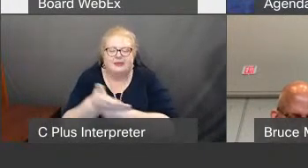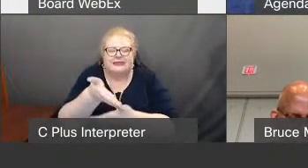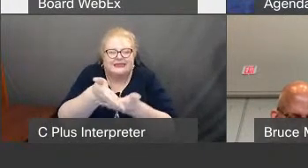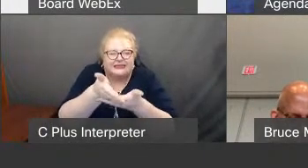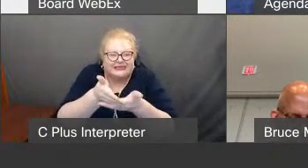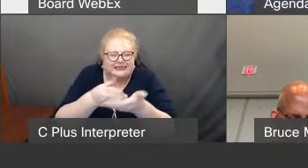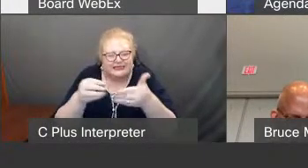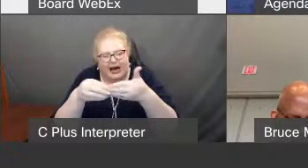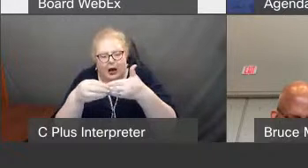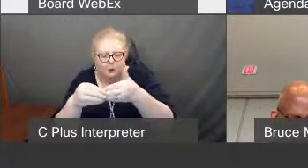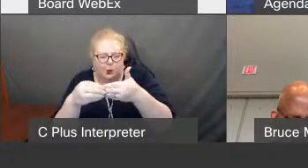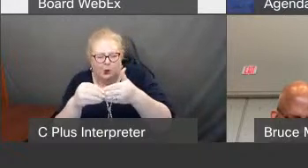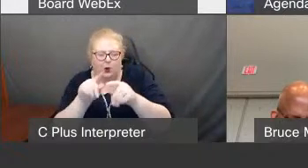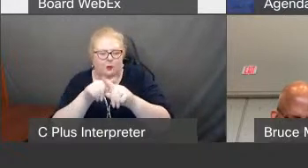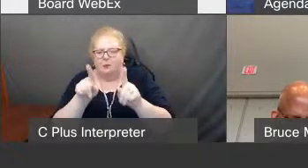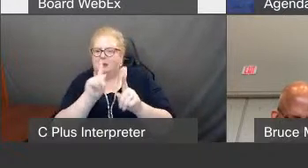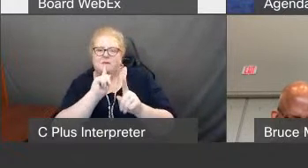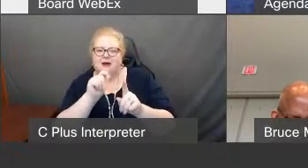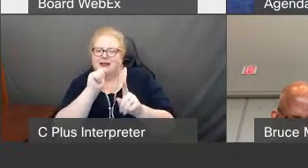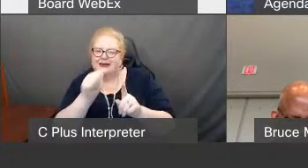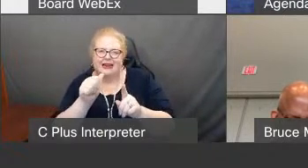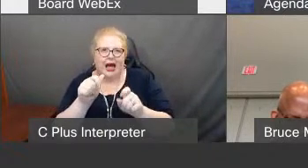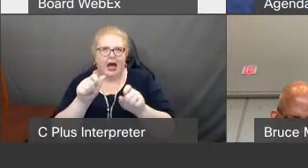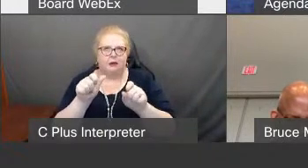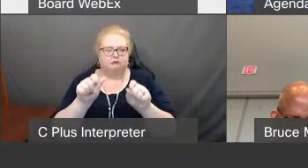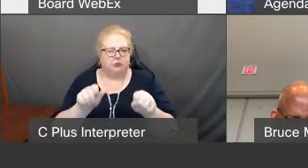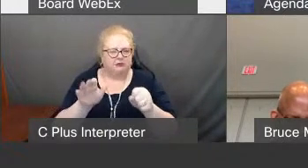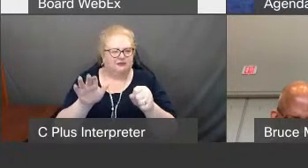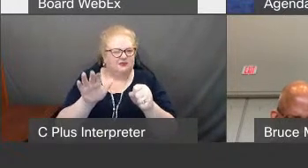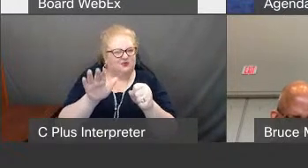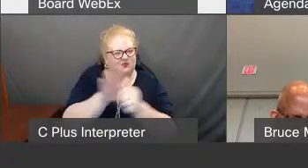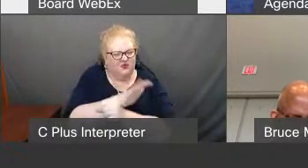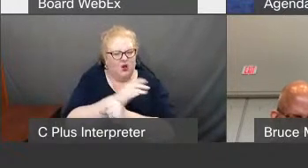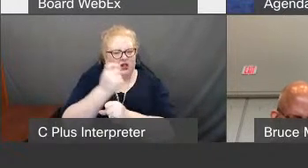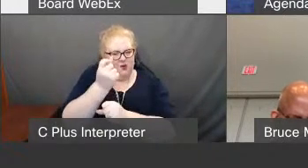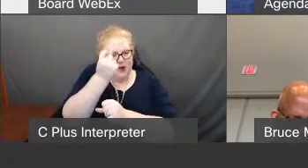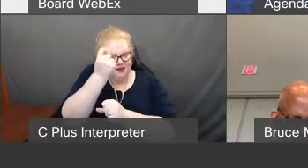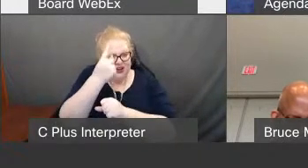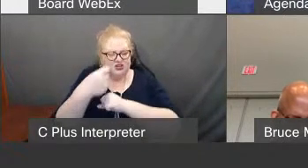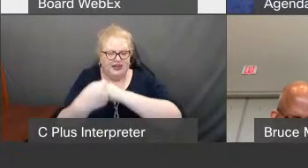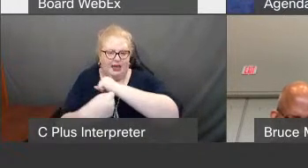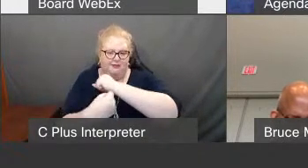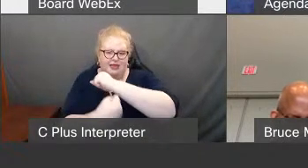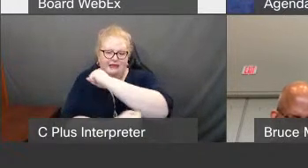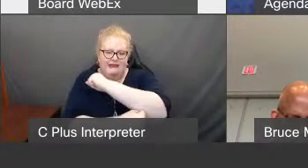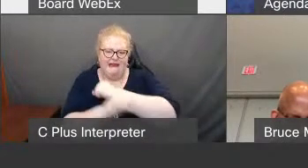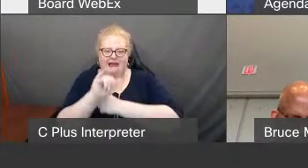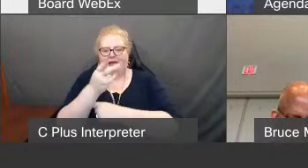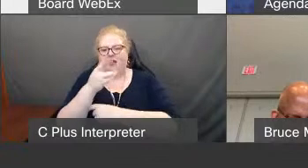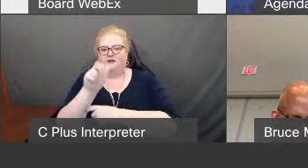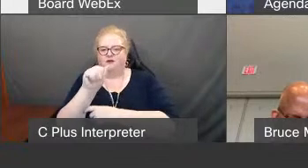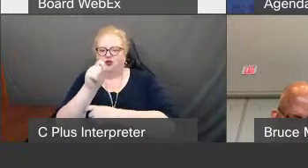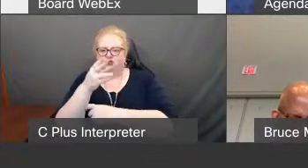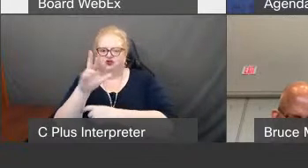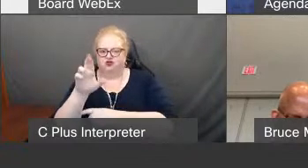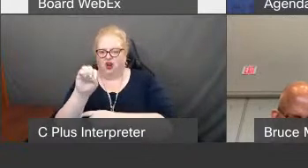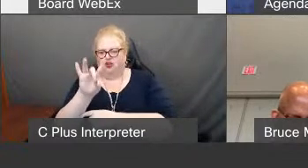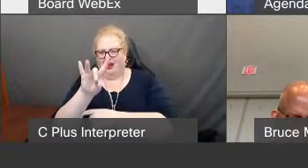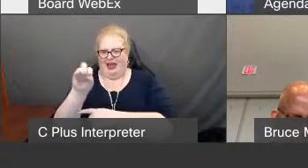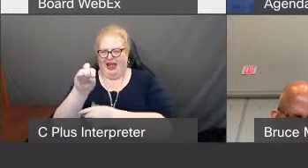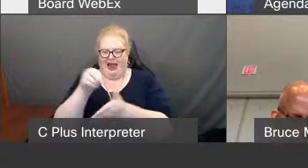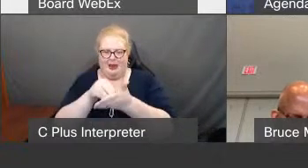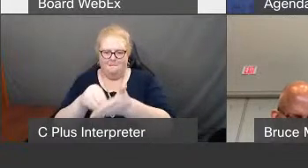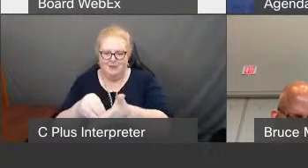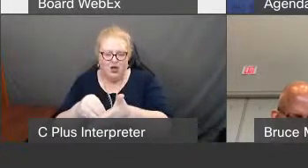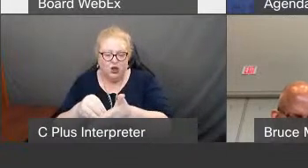but not in, we still have to understand infrastructure. We have about 80 million. We don't have 80 million in